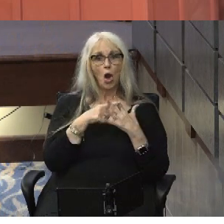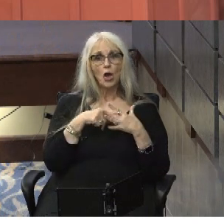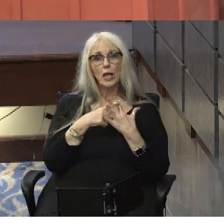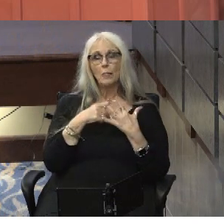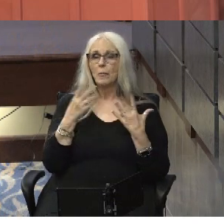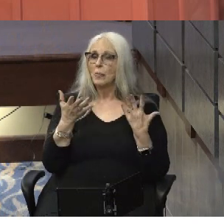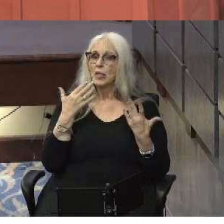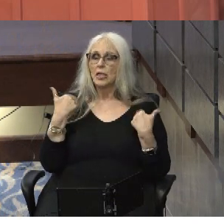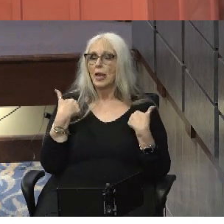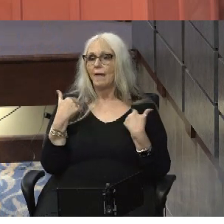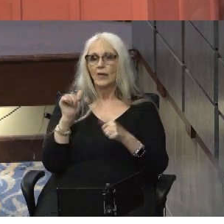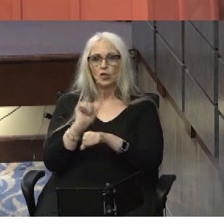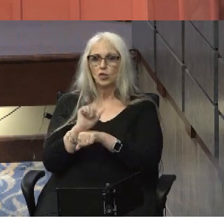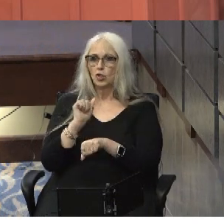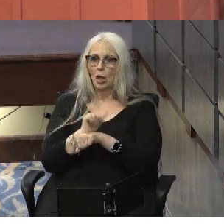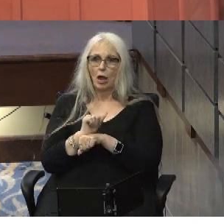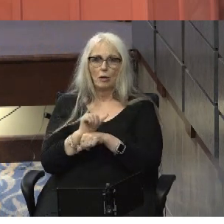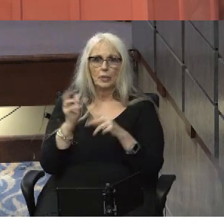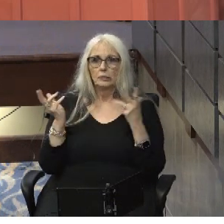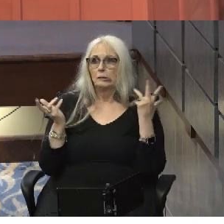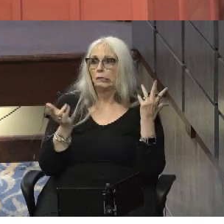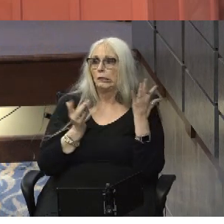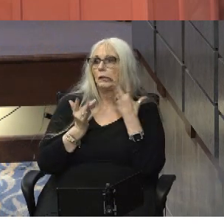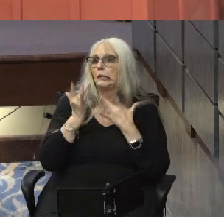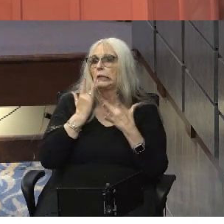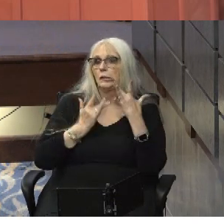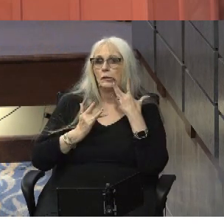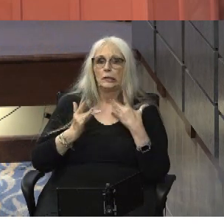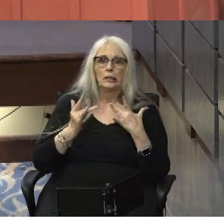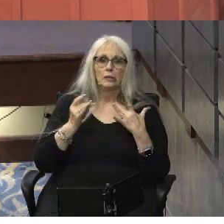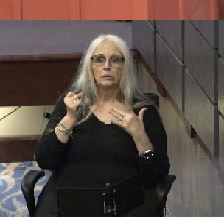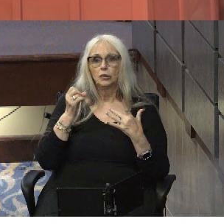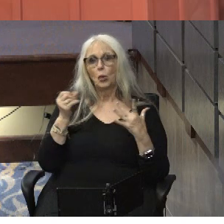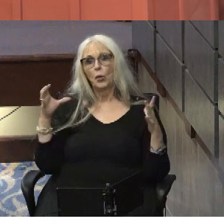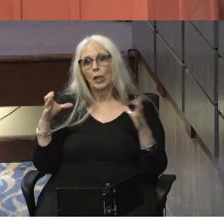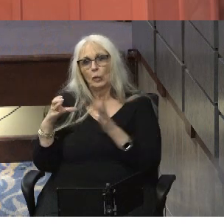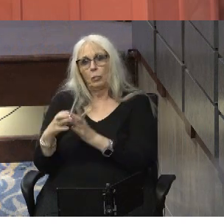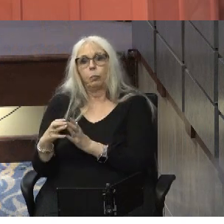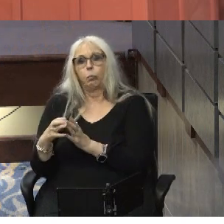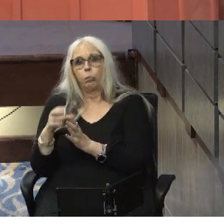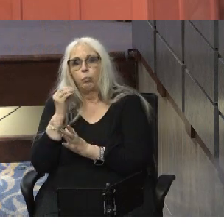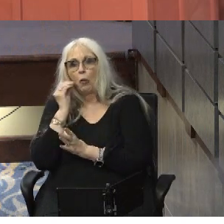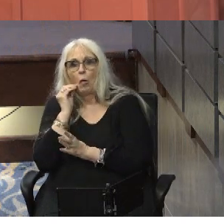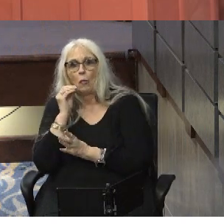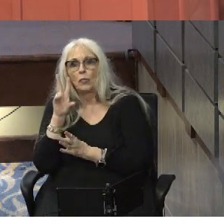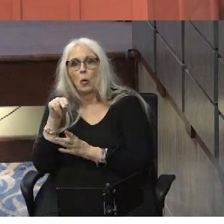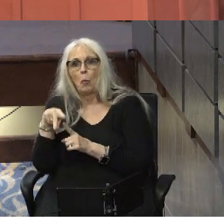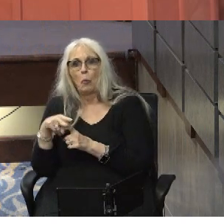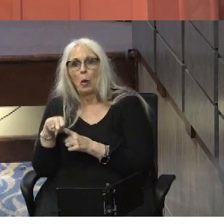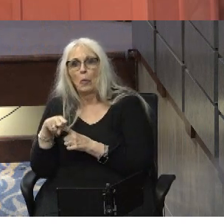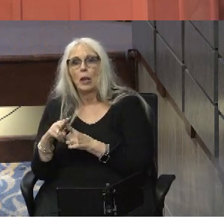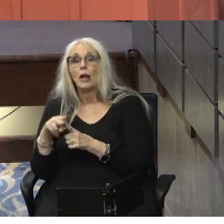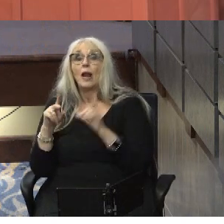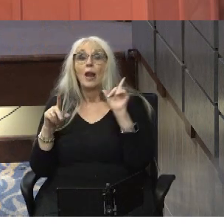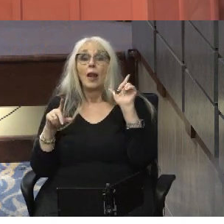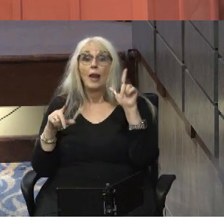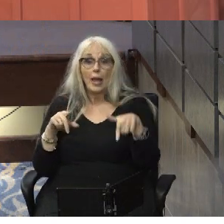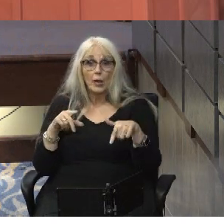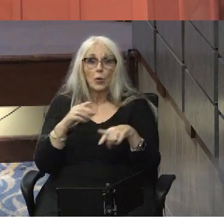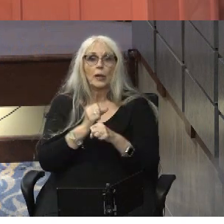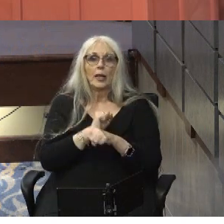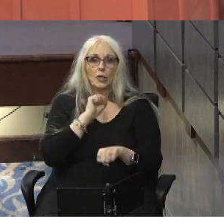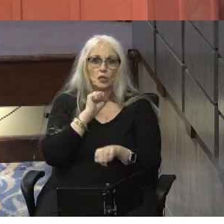didn't have a job and were just living off a check of some sort in a microhome, but then maybe got a permanent job and now could